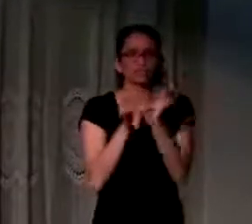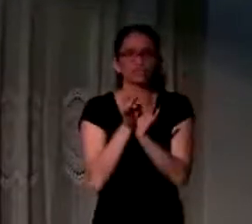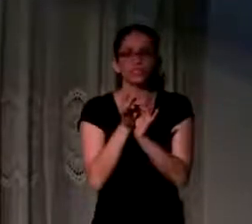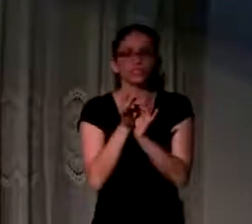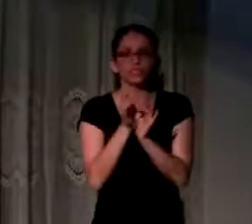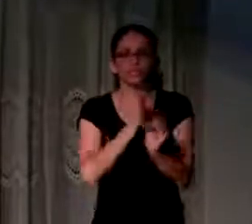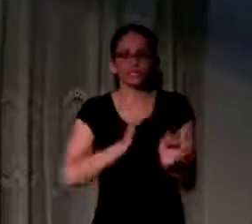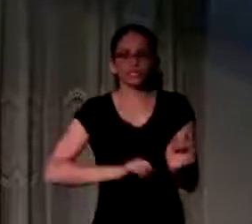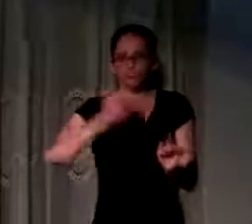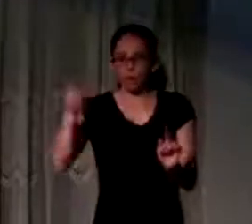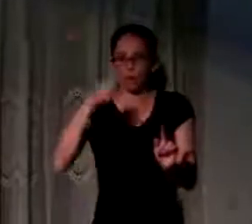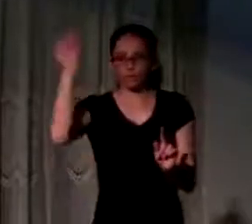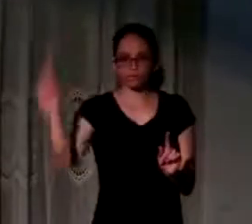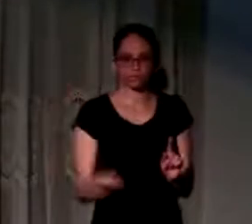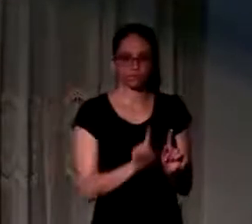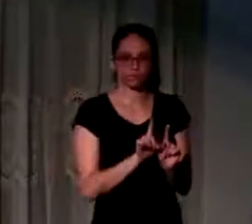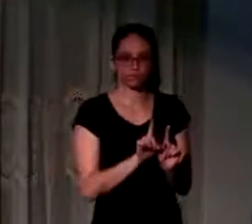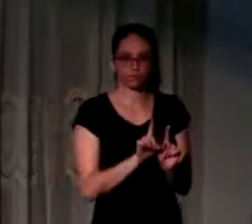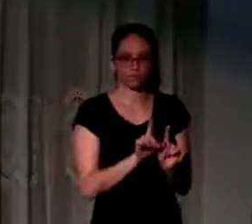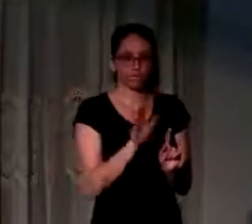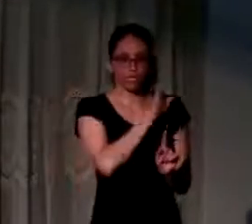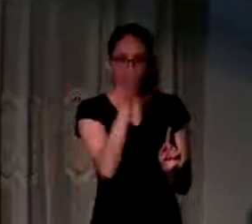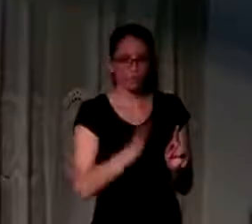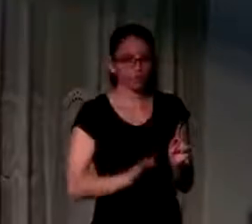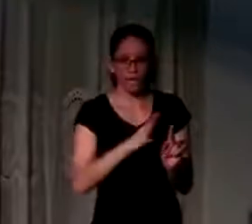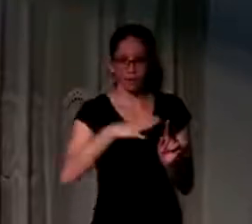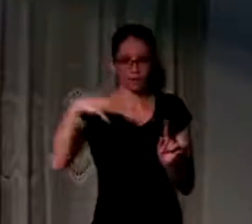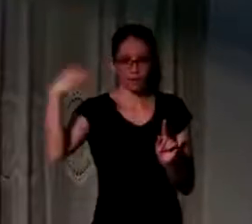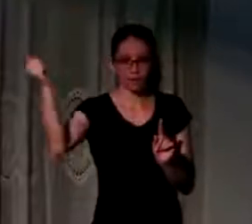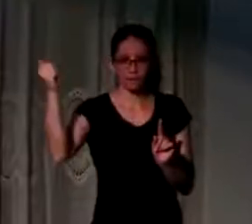He'll never leave you. That's what he said.